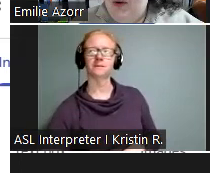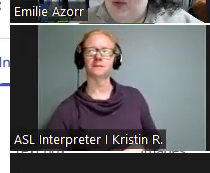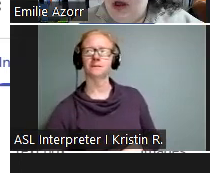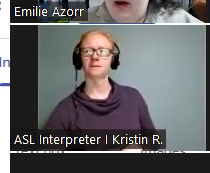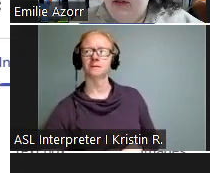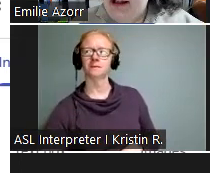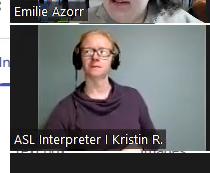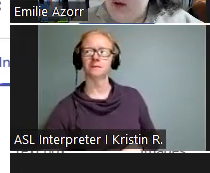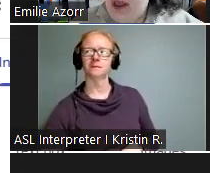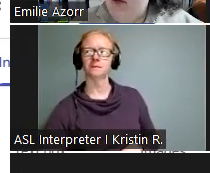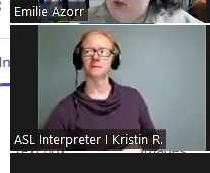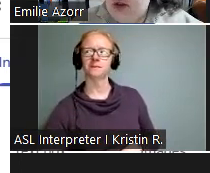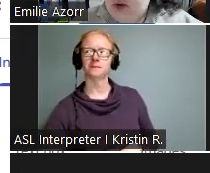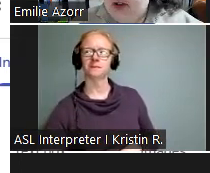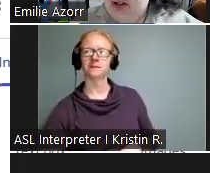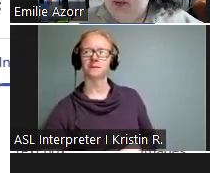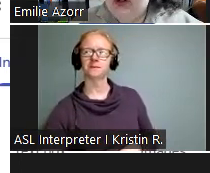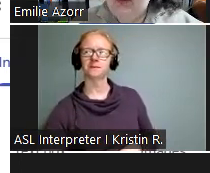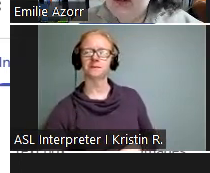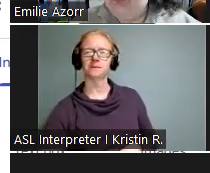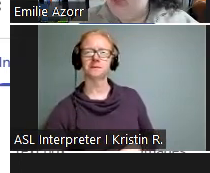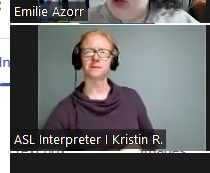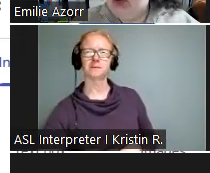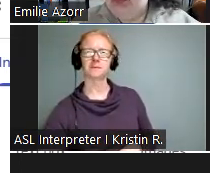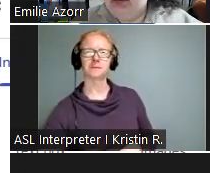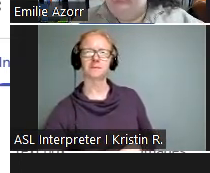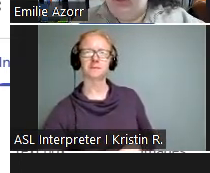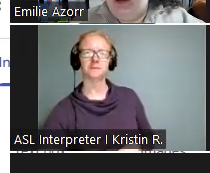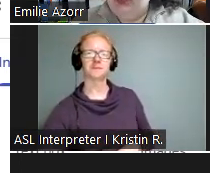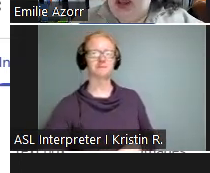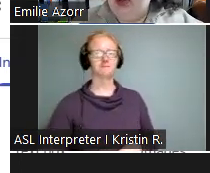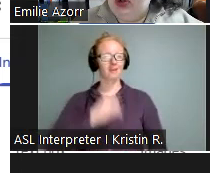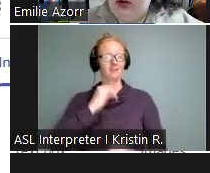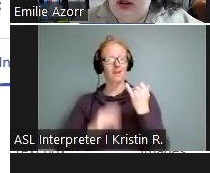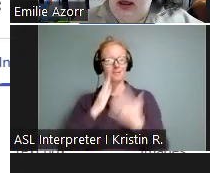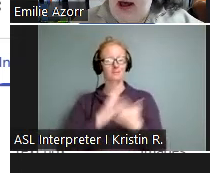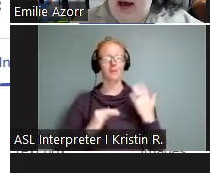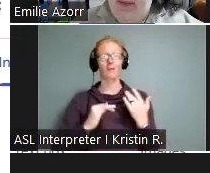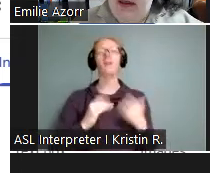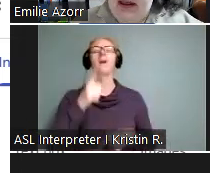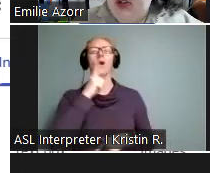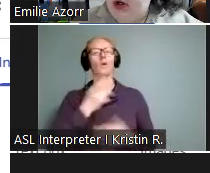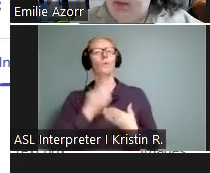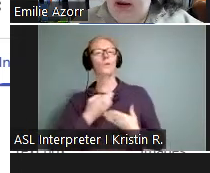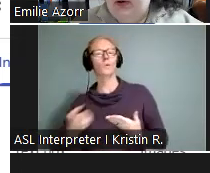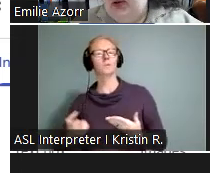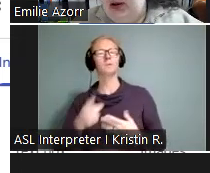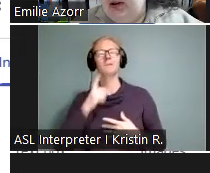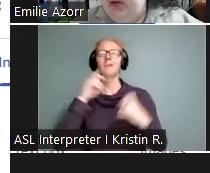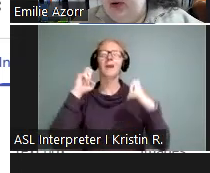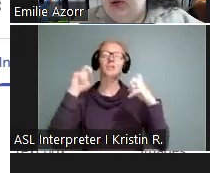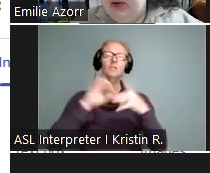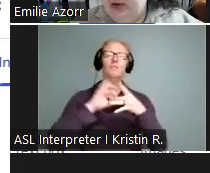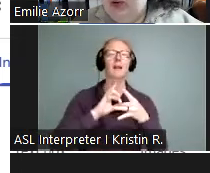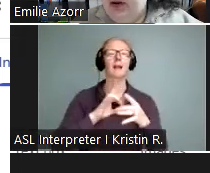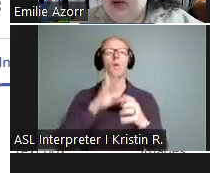And then lastly, we have resources, which houses some resources that might be educational in nature and might also